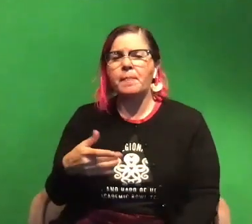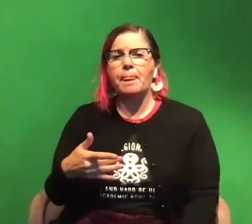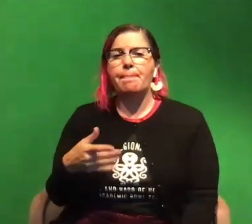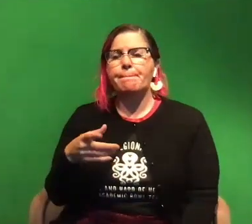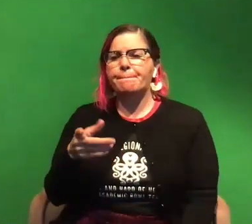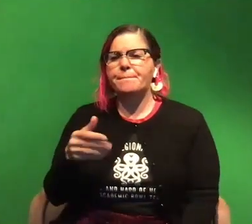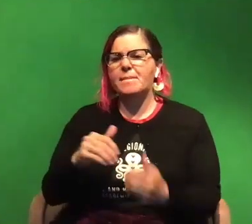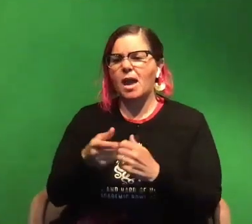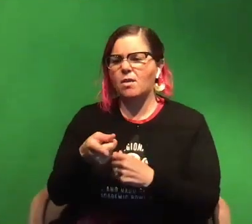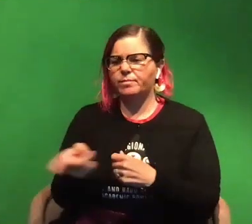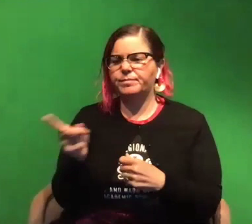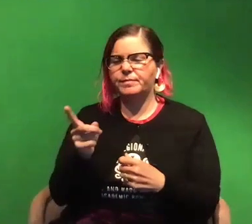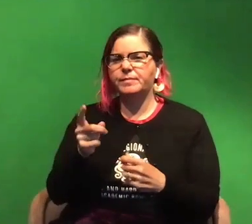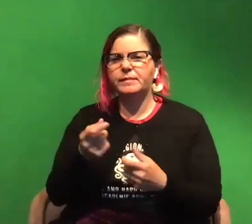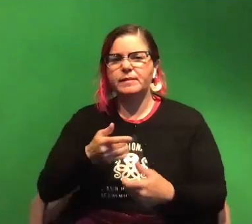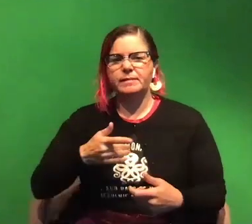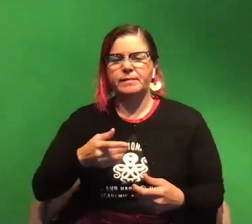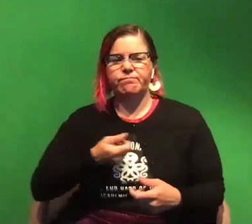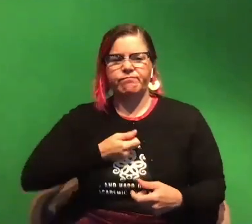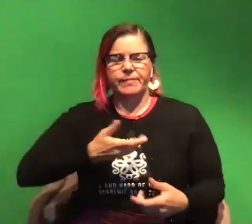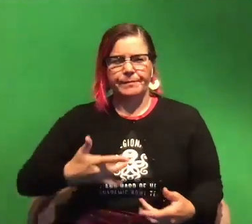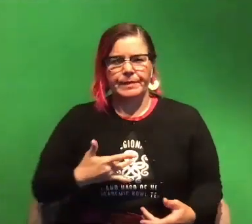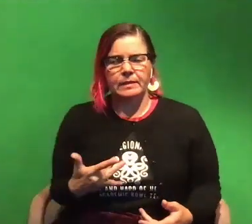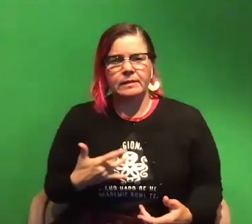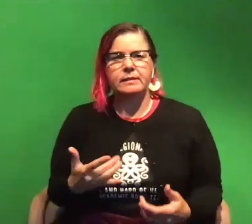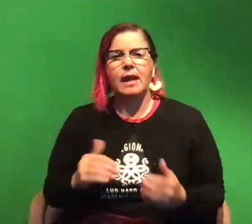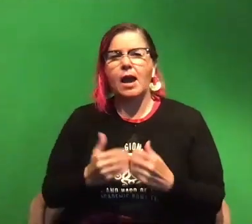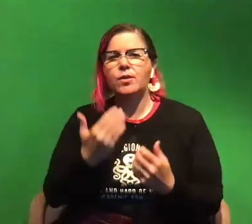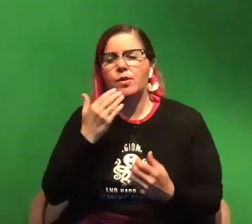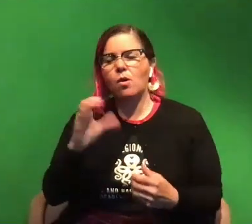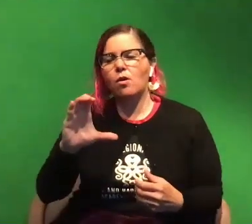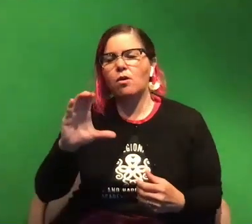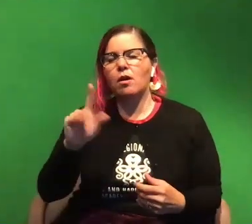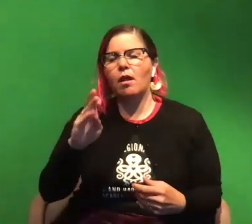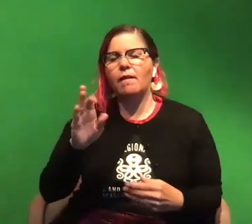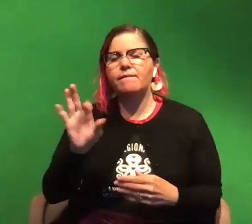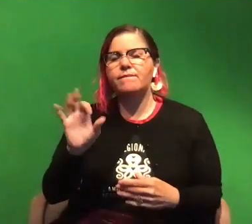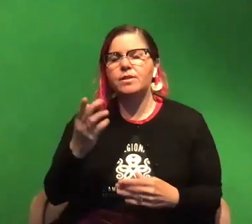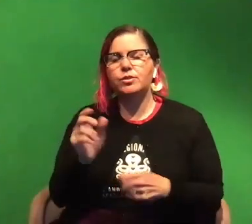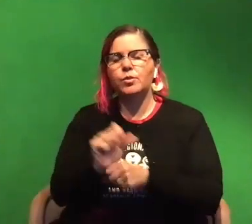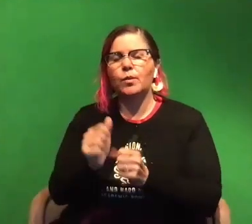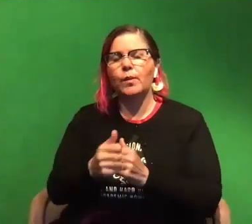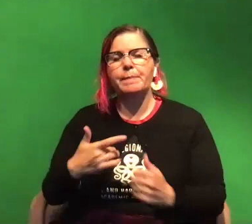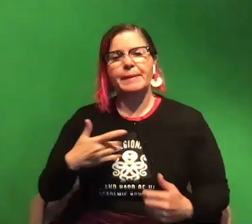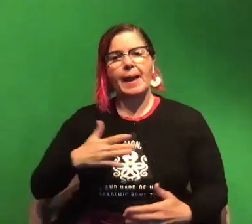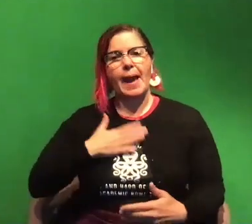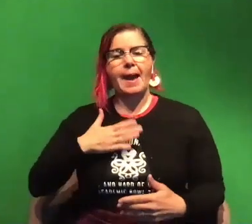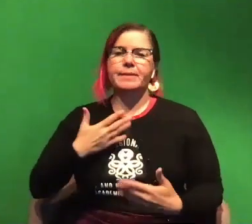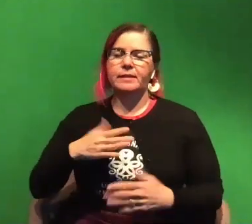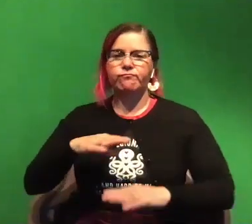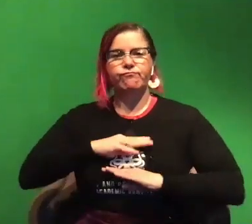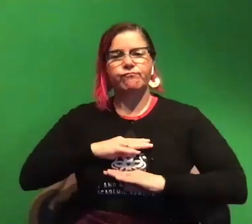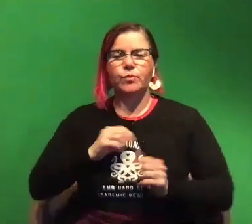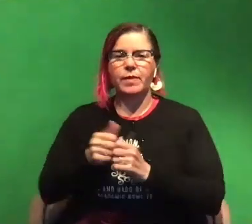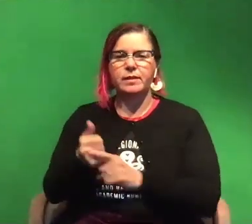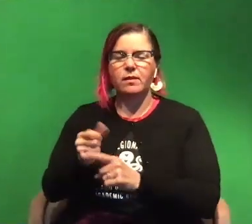they might express feelings? Like, how do you know when a cuttlefish that you're working with is like generally happy with itself and generally